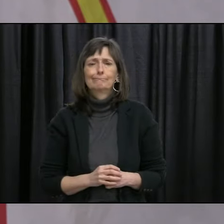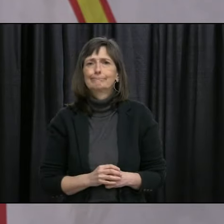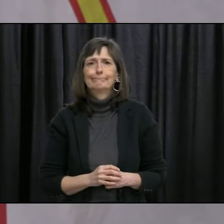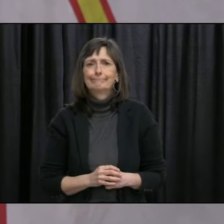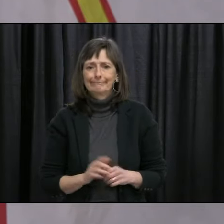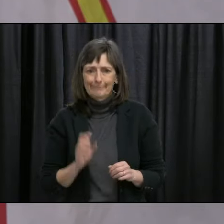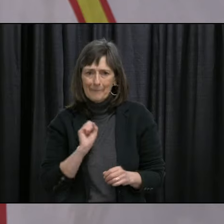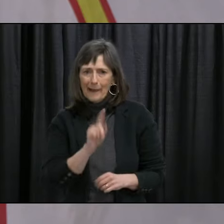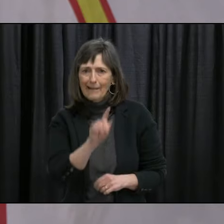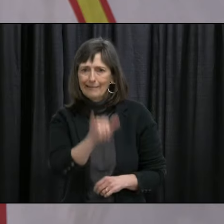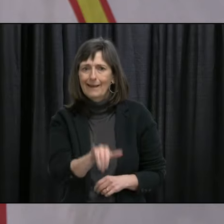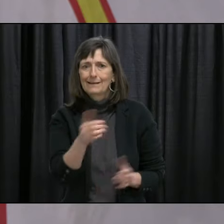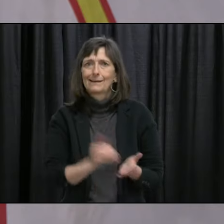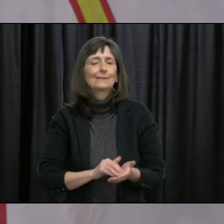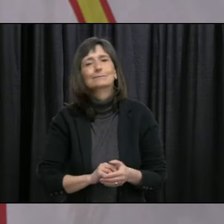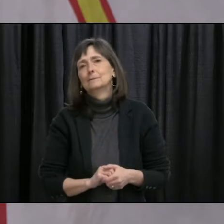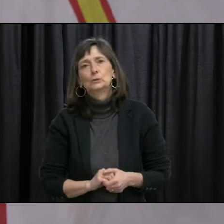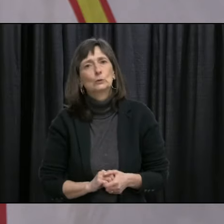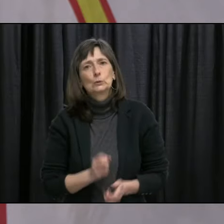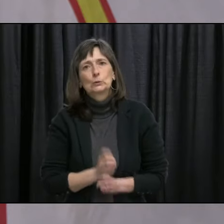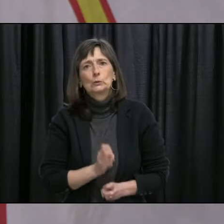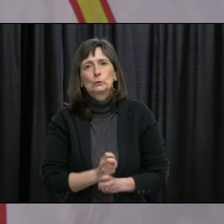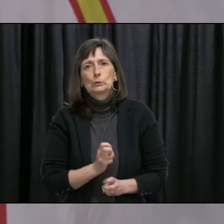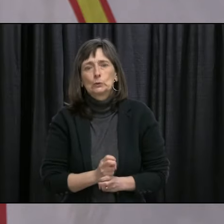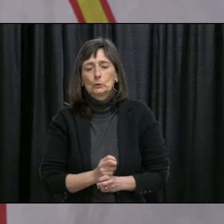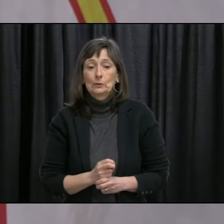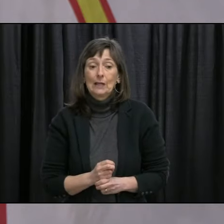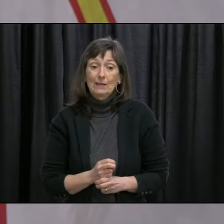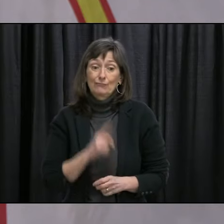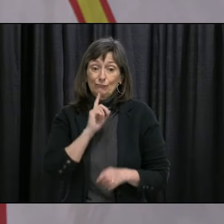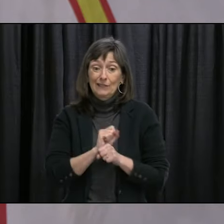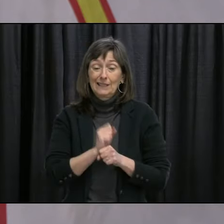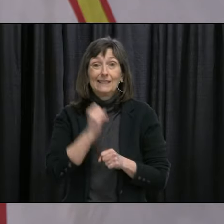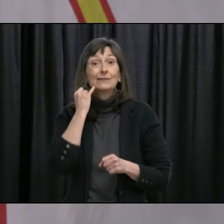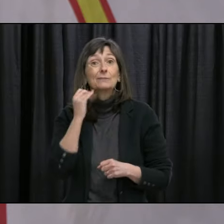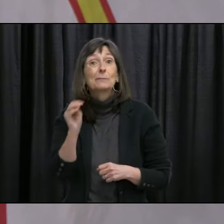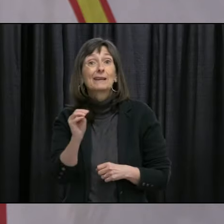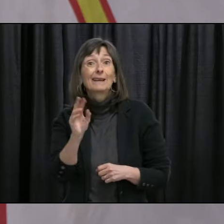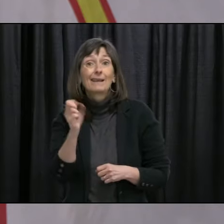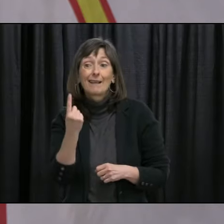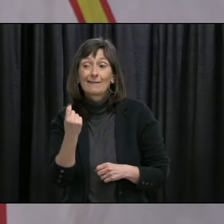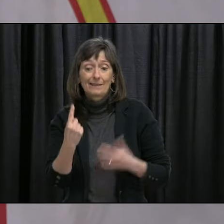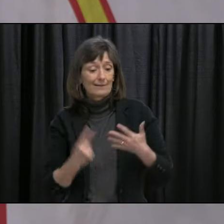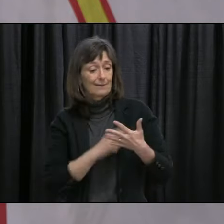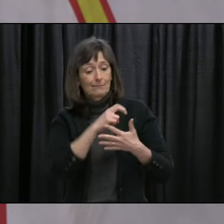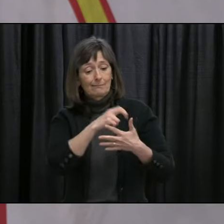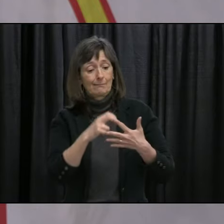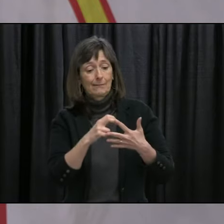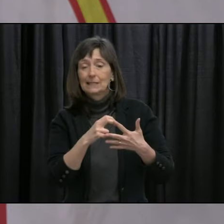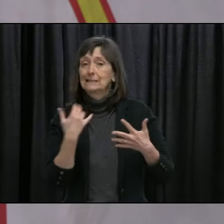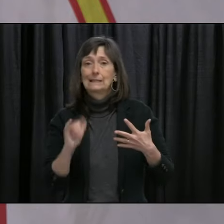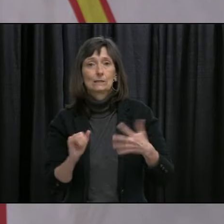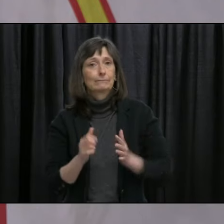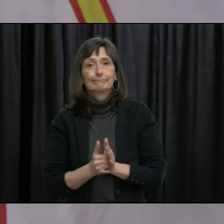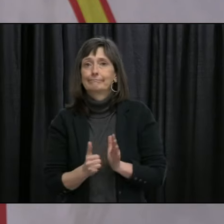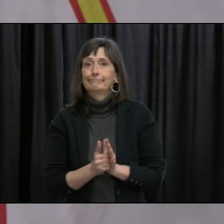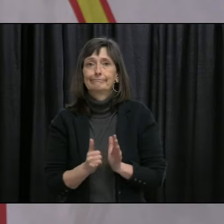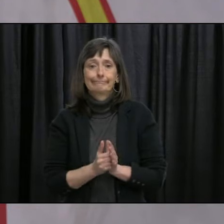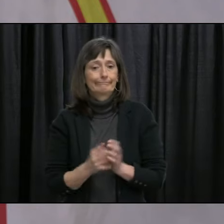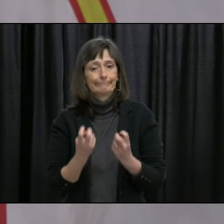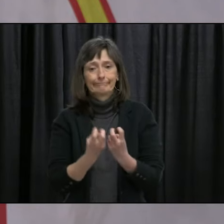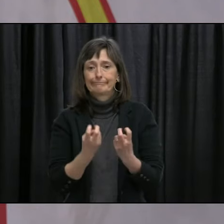have such a setting at as of Monday in alert level 4. So right now the decision has been made, working with the